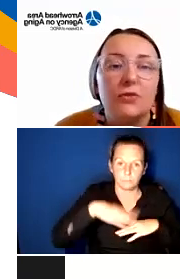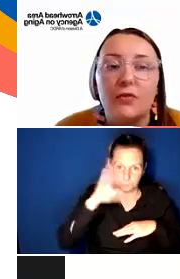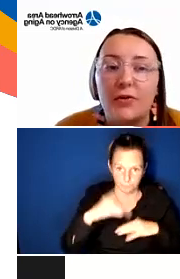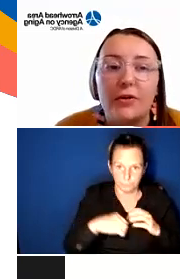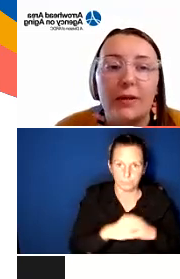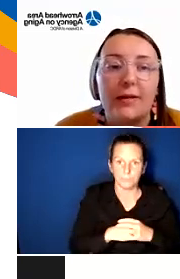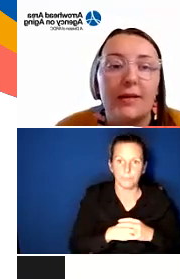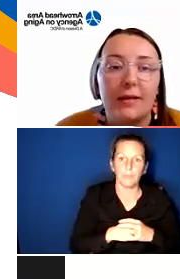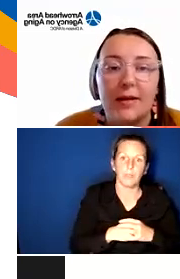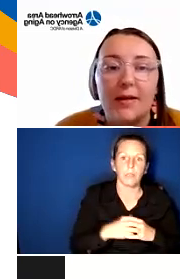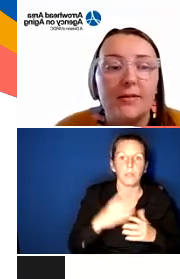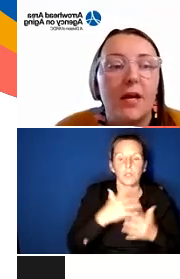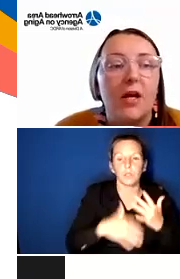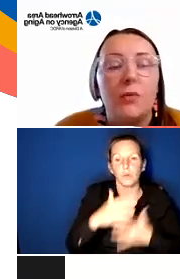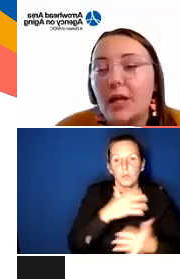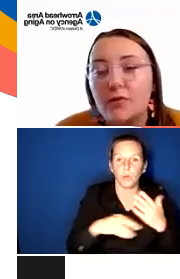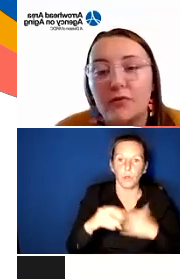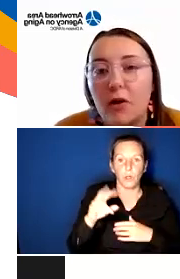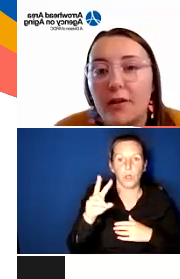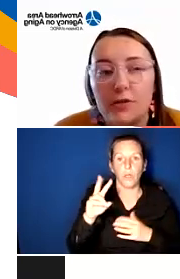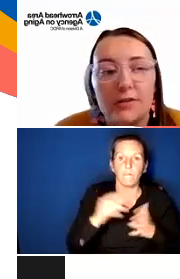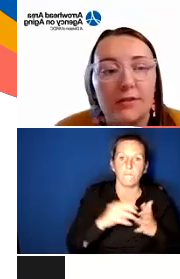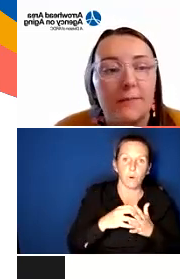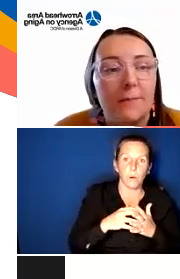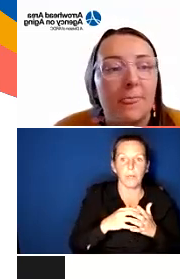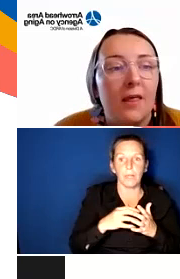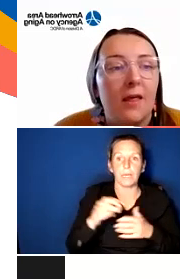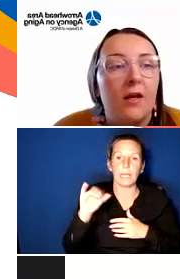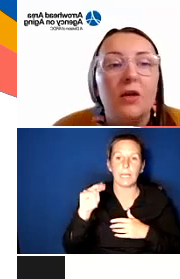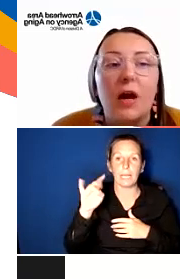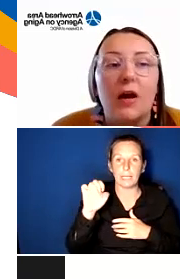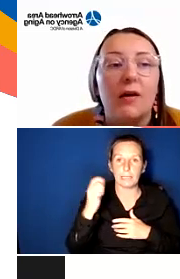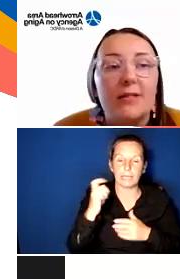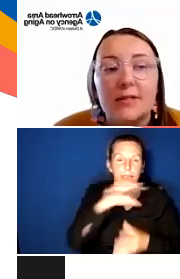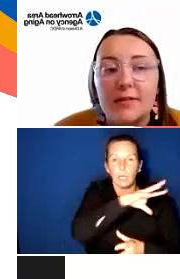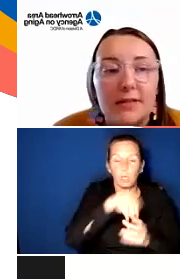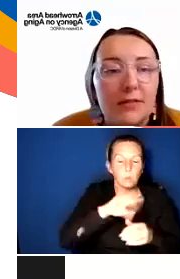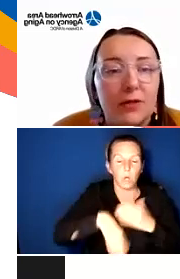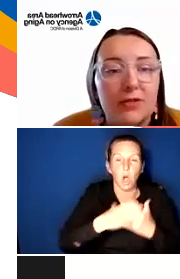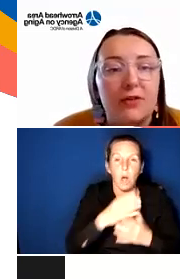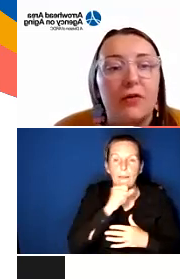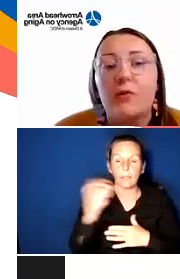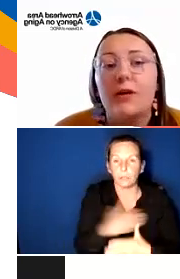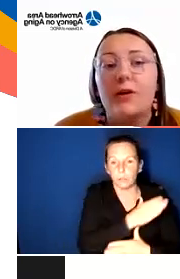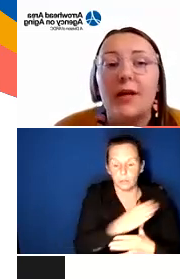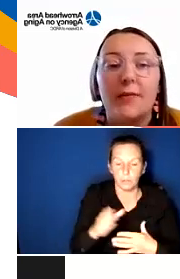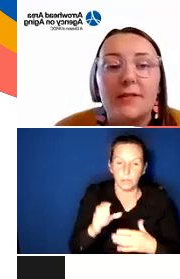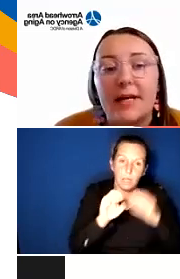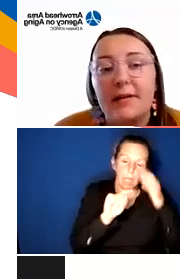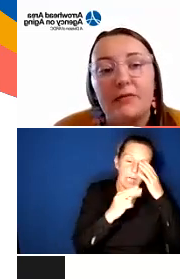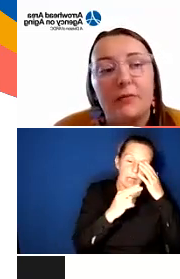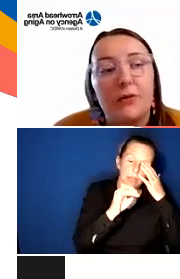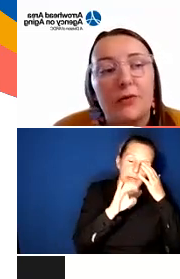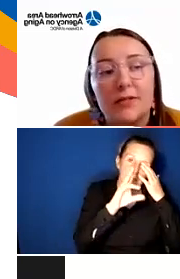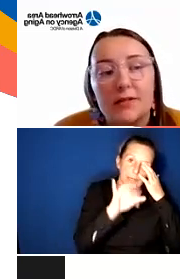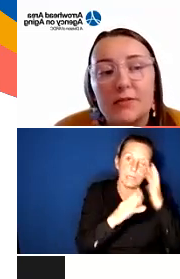the Social Vulnerability Index, which accounts for all ages. Race and ethnicity is pretty straightforward. We got this